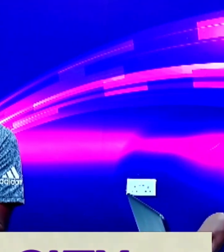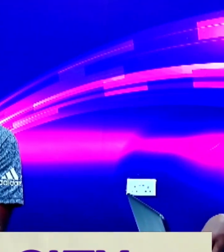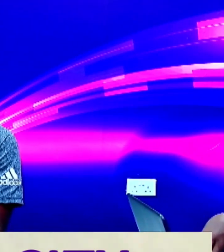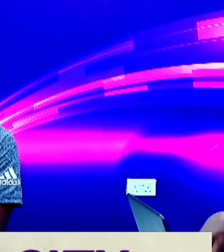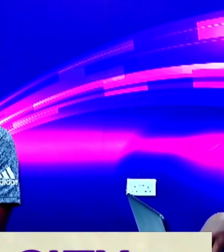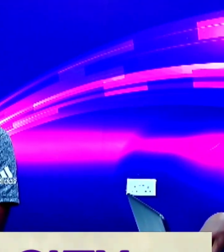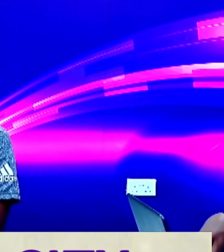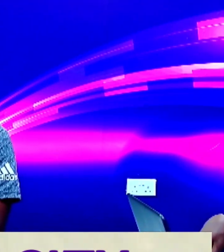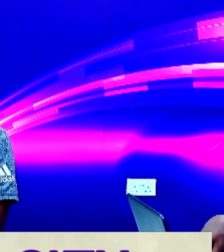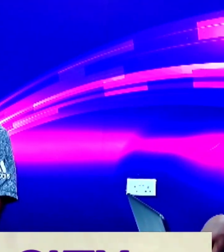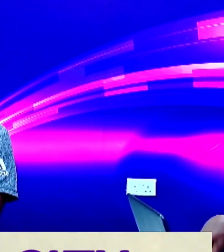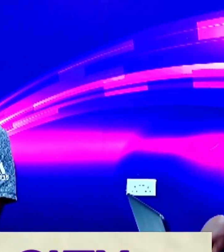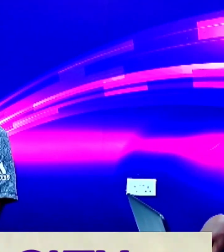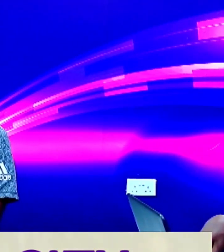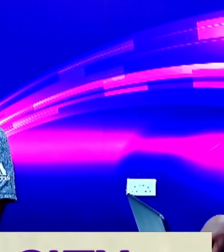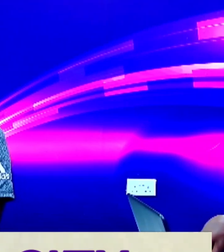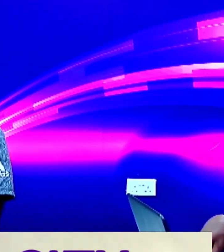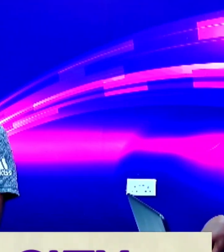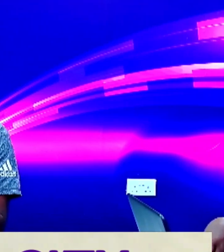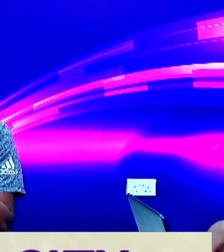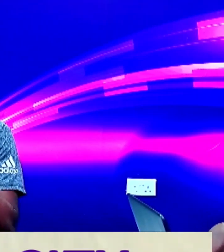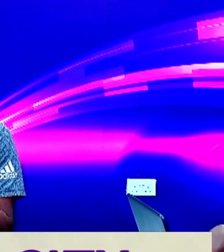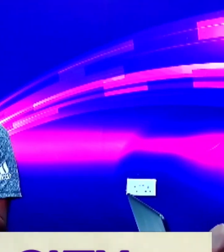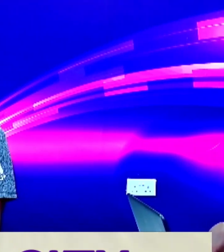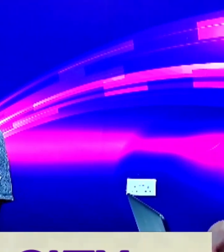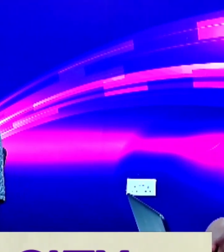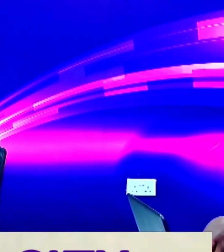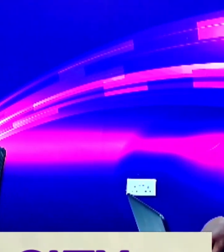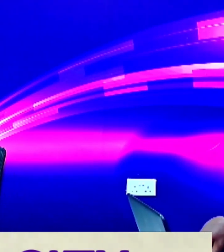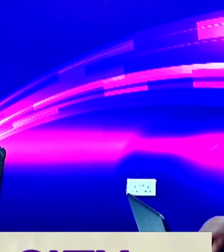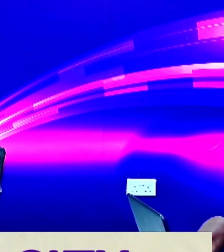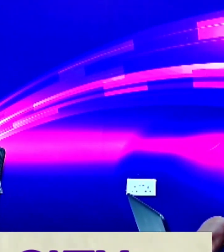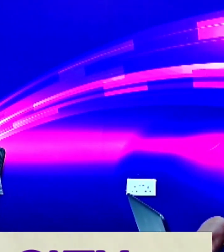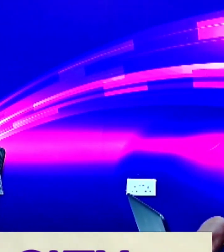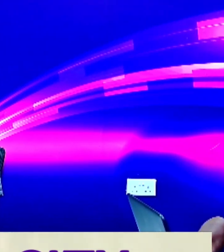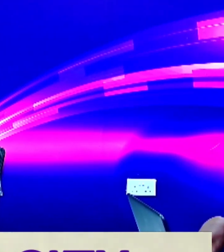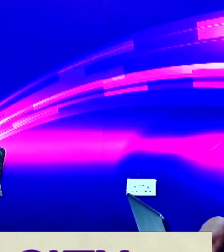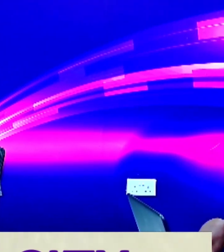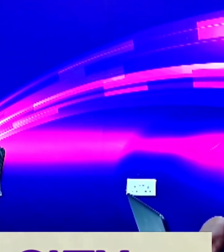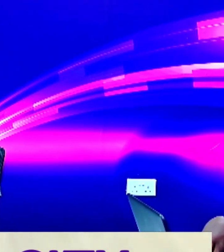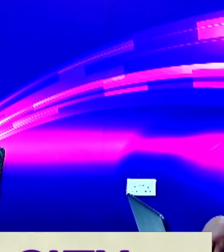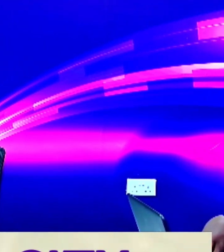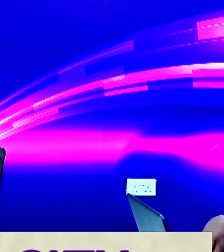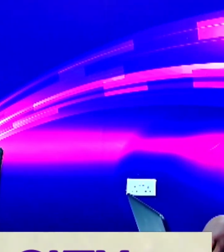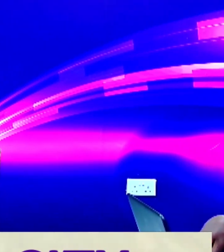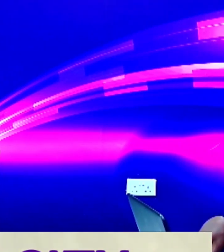Meaning Kenyan, that's a loss for Kenyan, for our key player. But